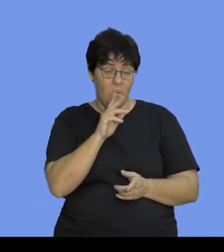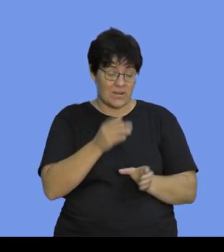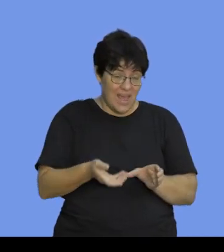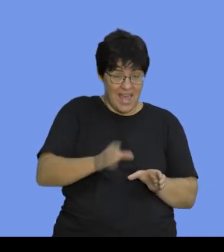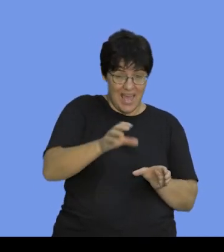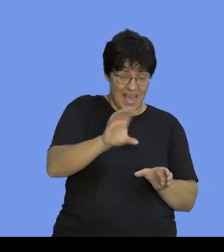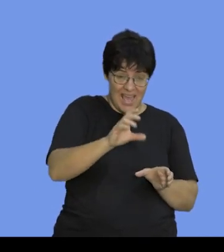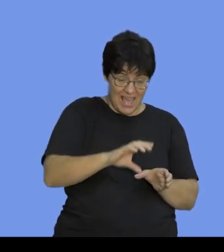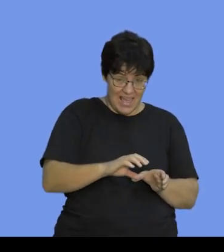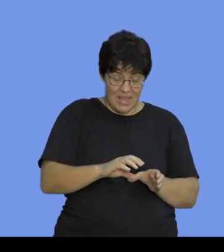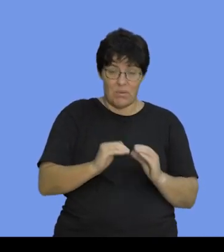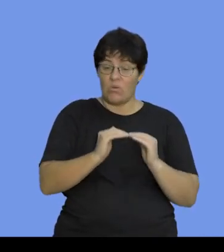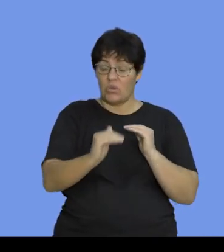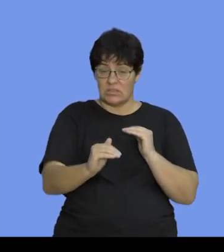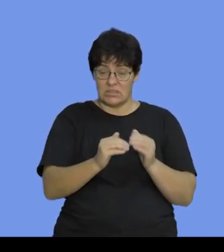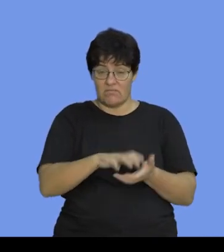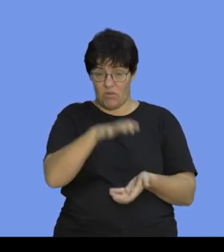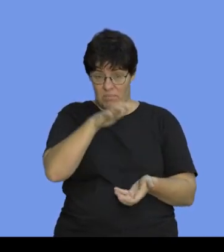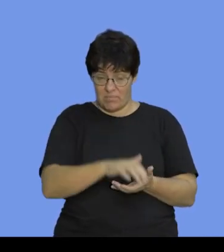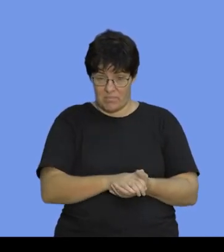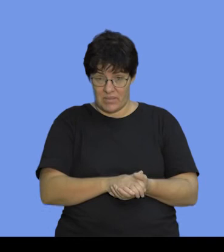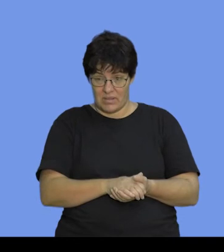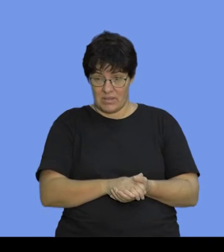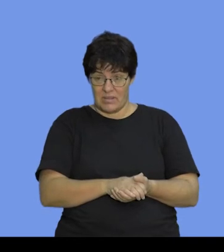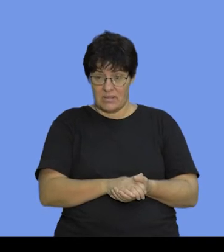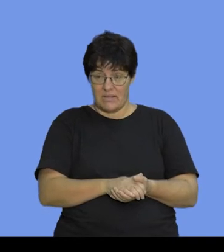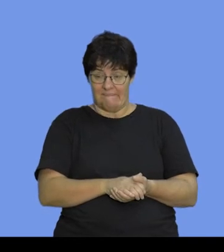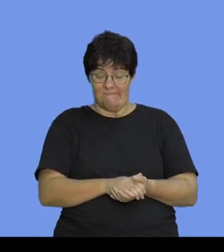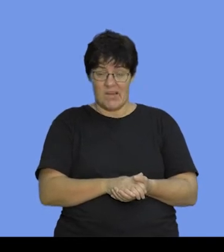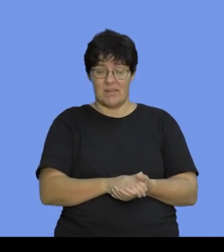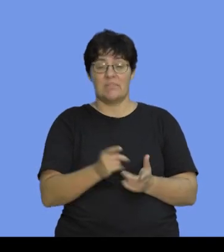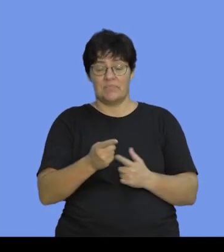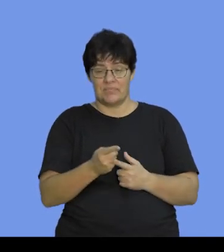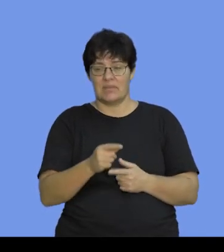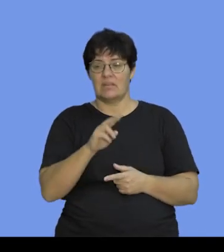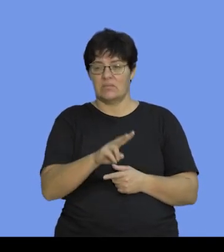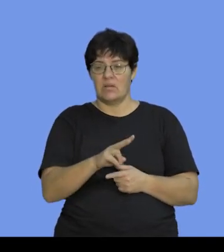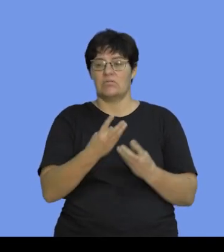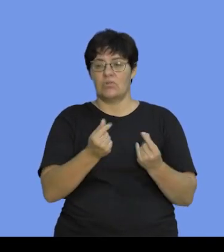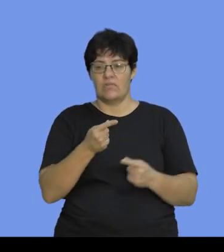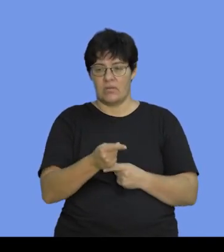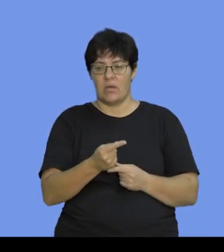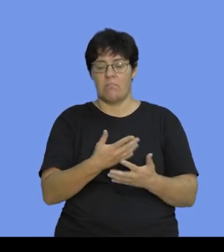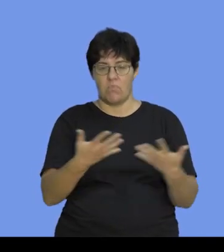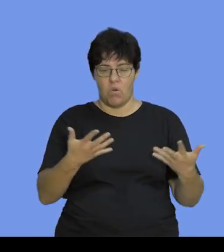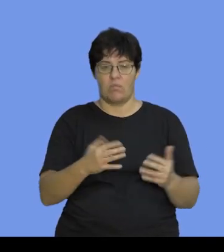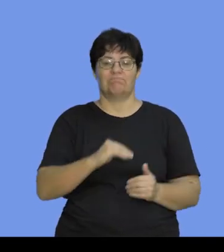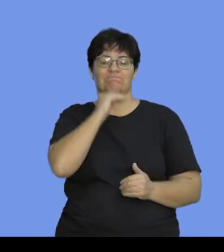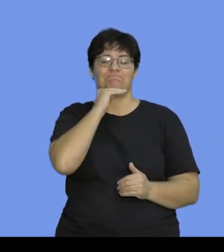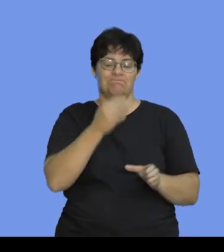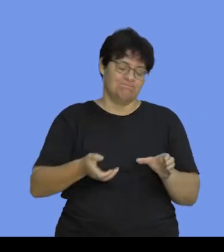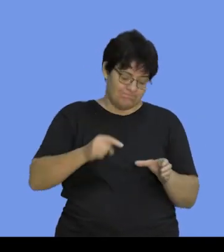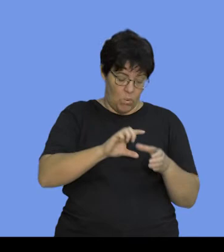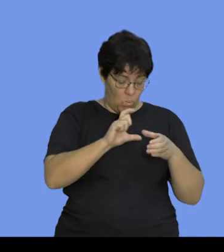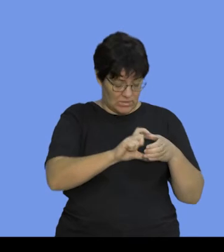solution of constant volume. Remember, we didn't change the volume in the other case. It will result in a solution becoming saturated. So